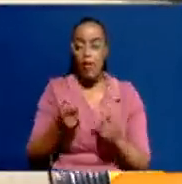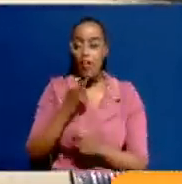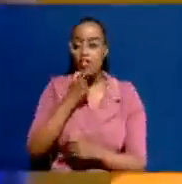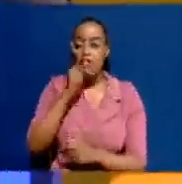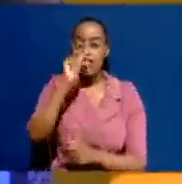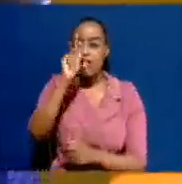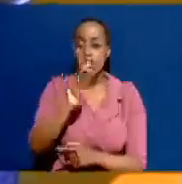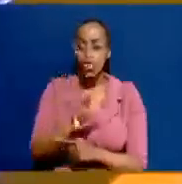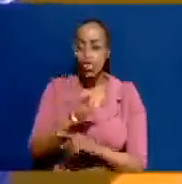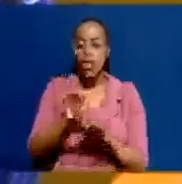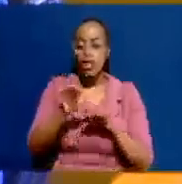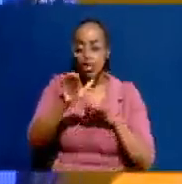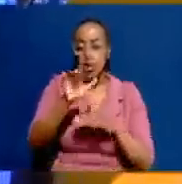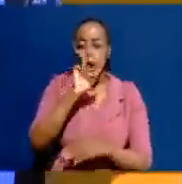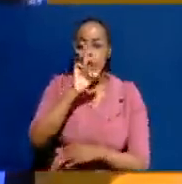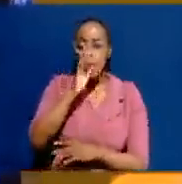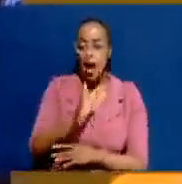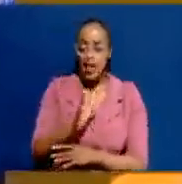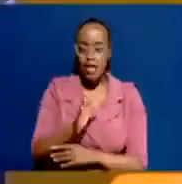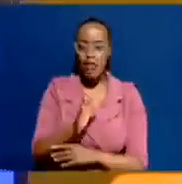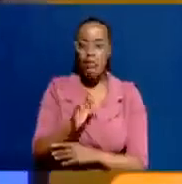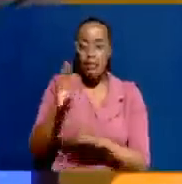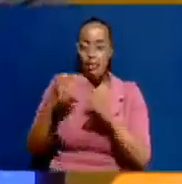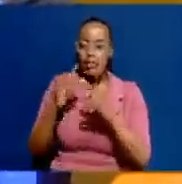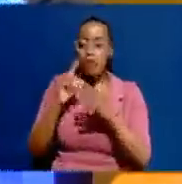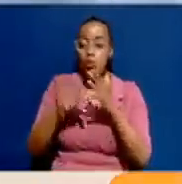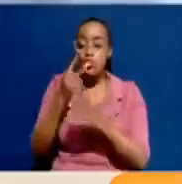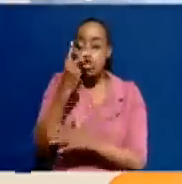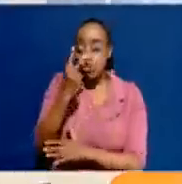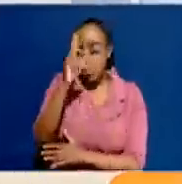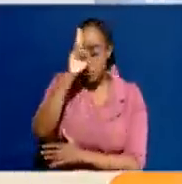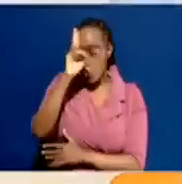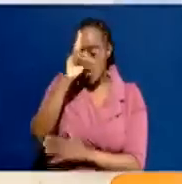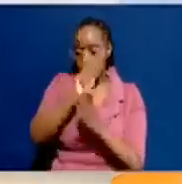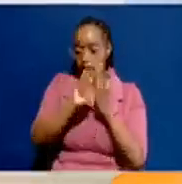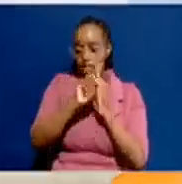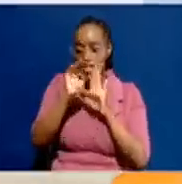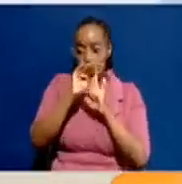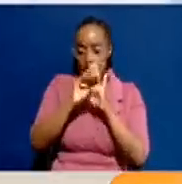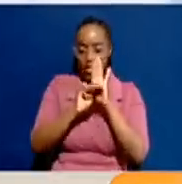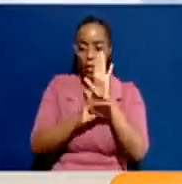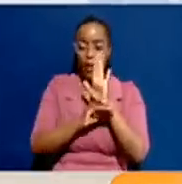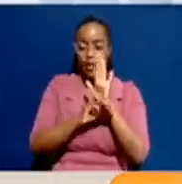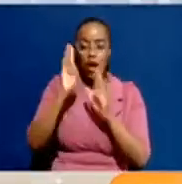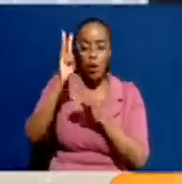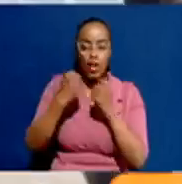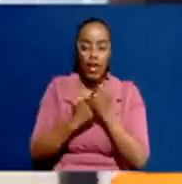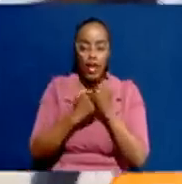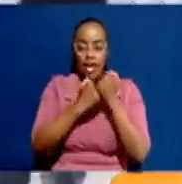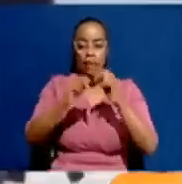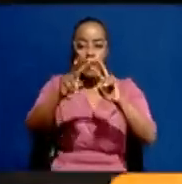Nyanza Regional Traffic Commander Joseph Nganga revealing that two officers have already recorded statements that will